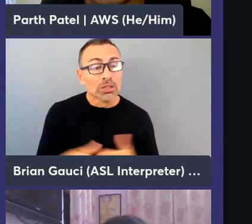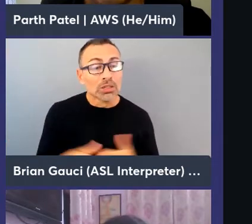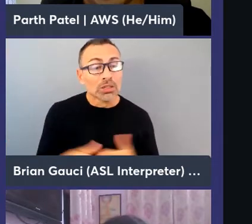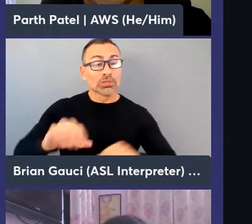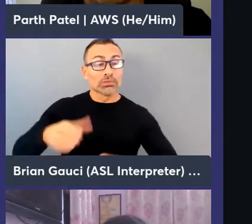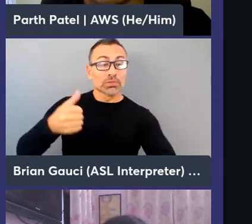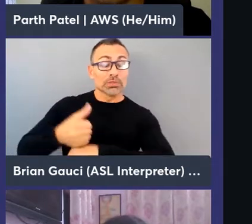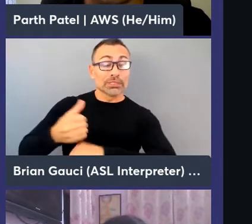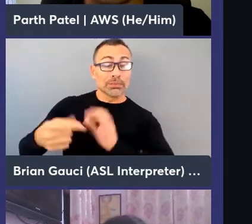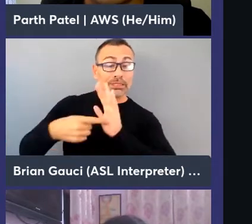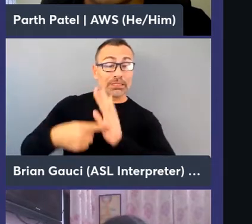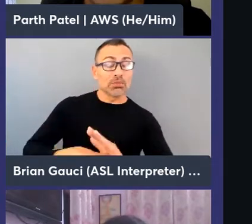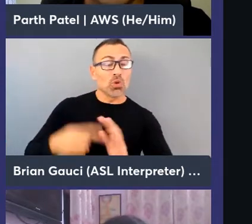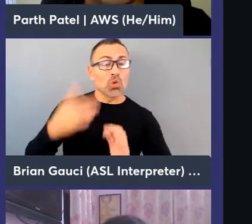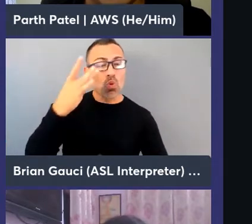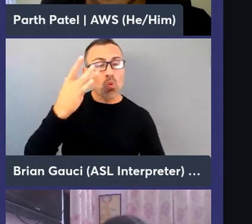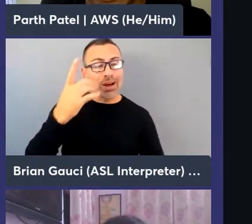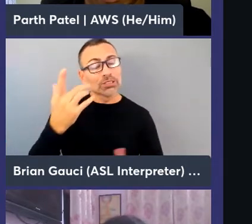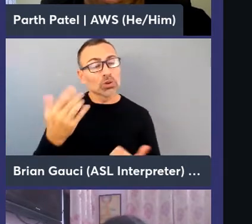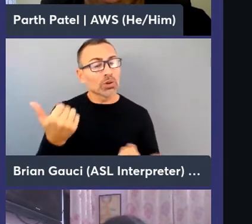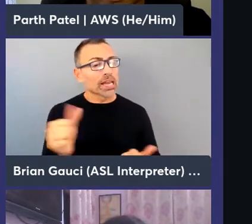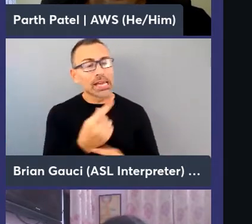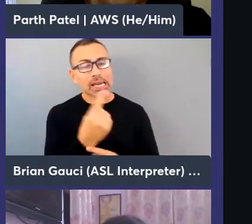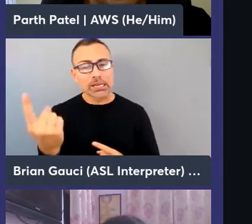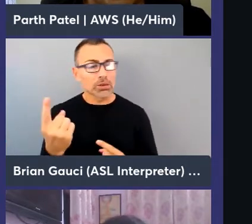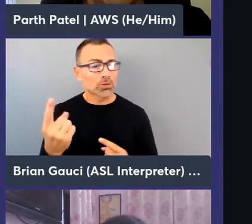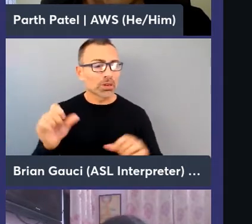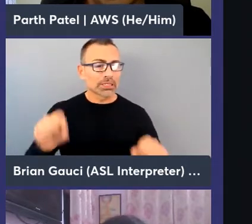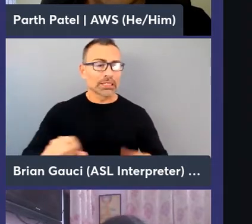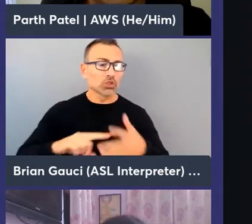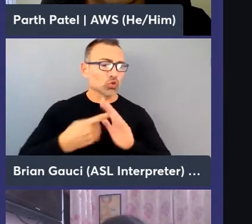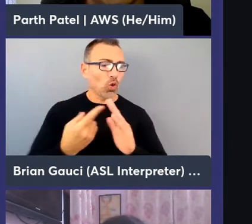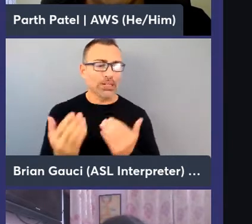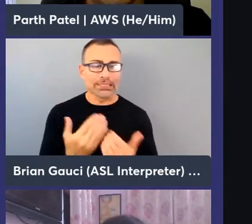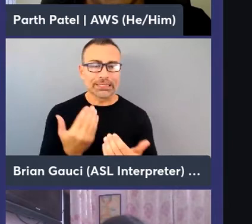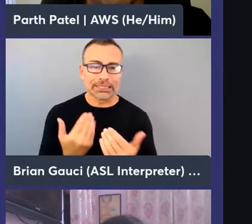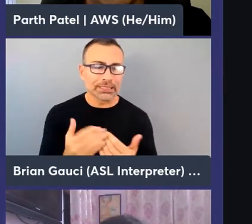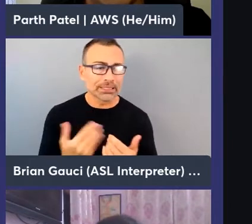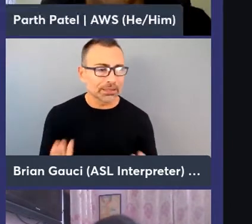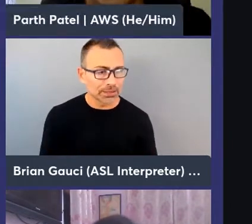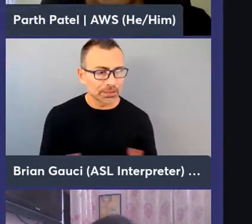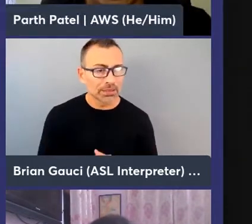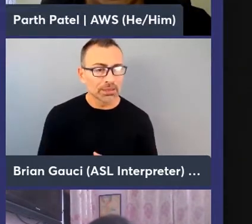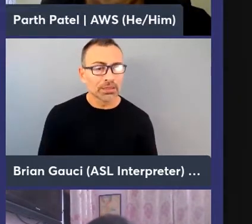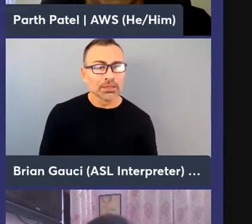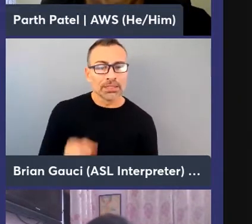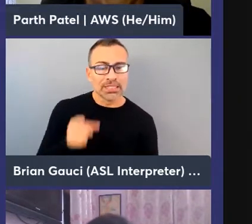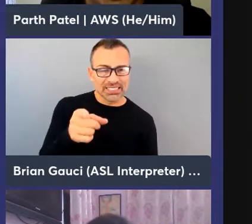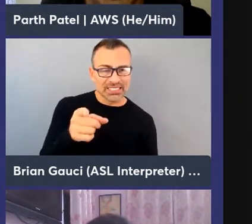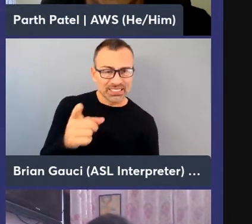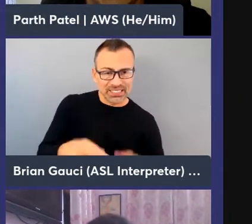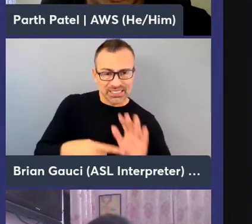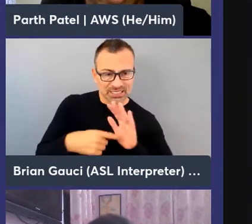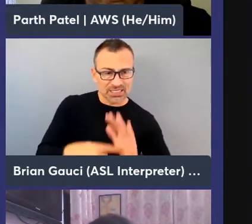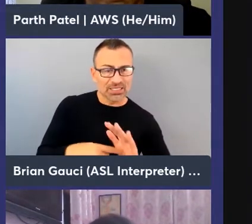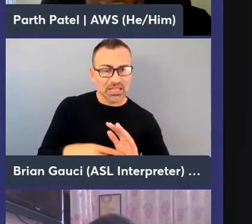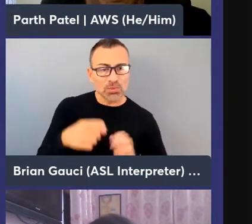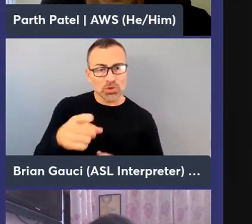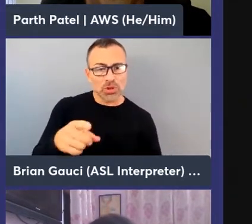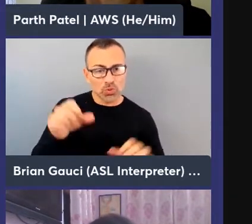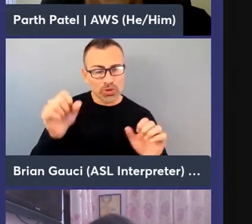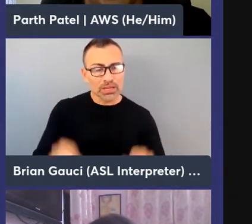very easy for anyone to just get started with it. So this is a sample that you can leverage for Sentinel-2